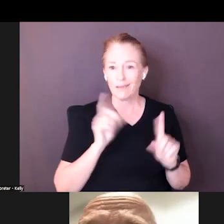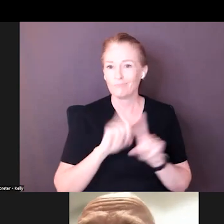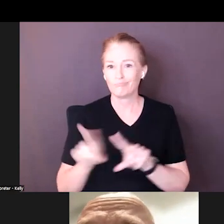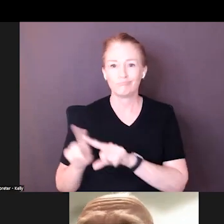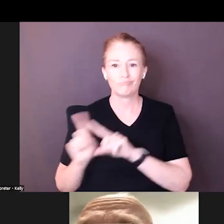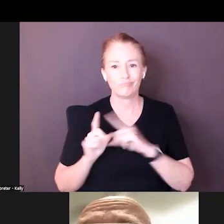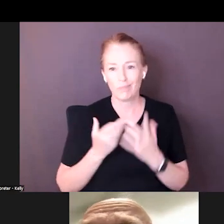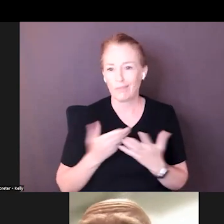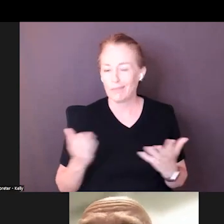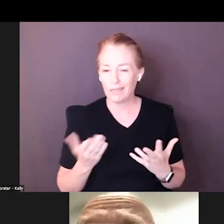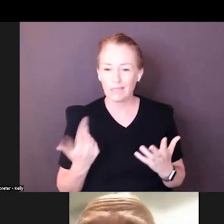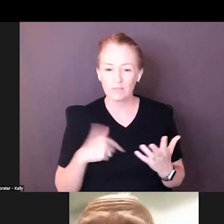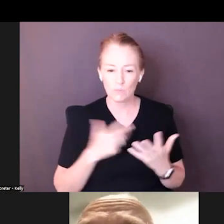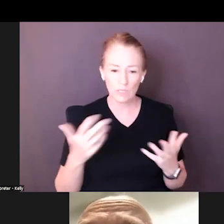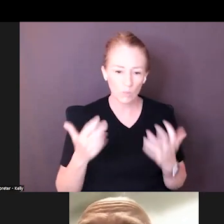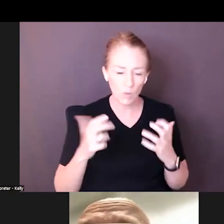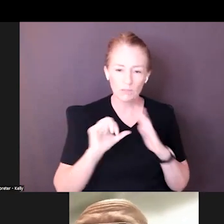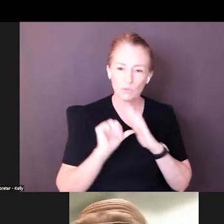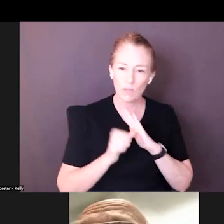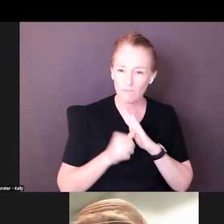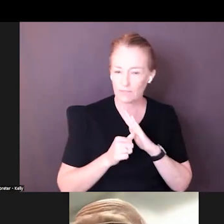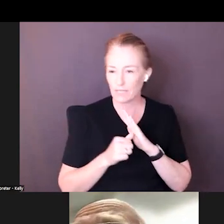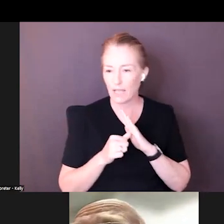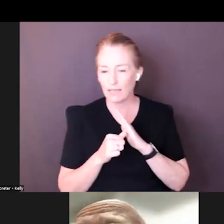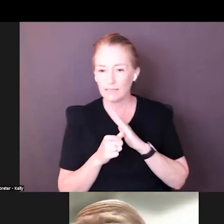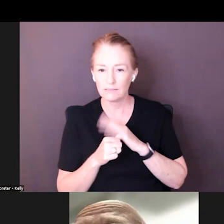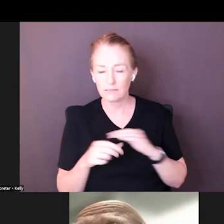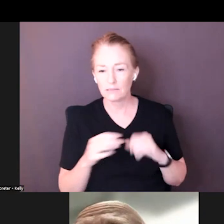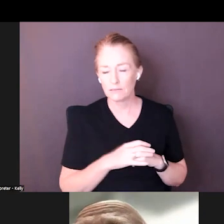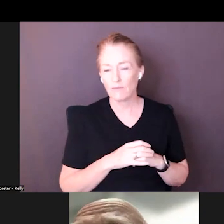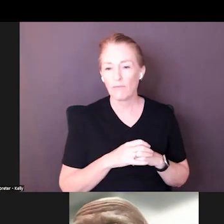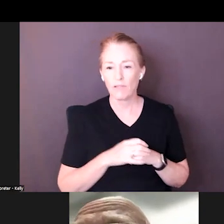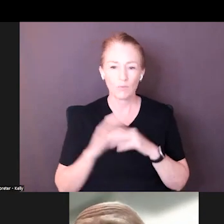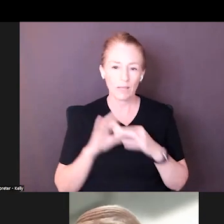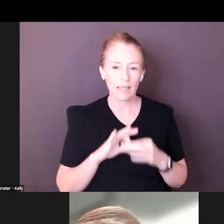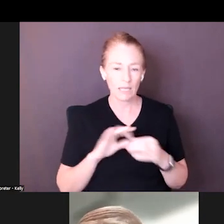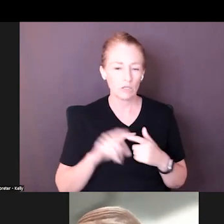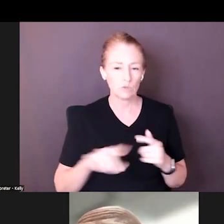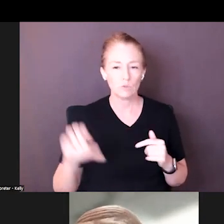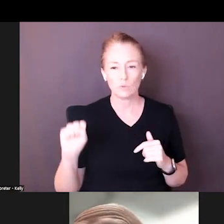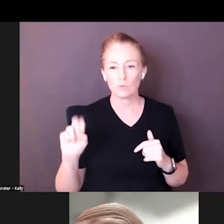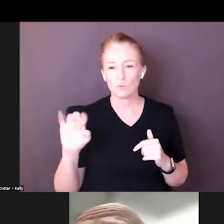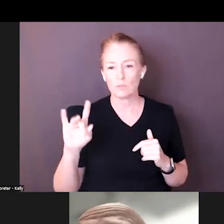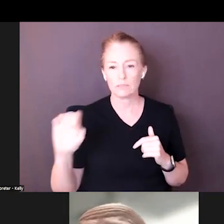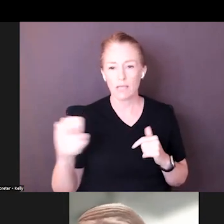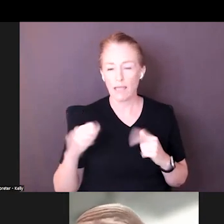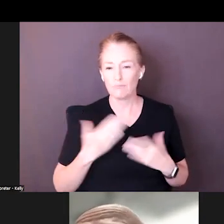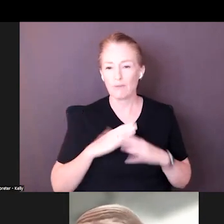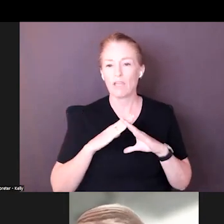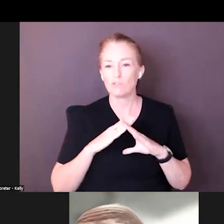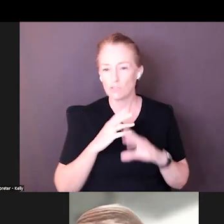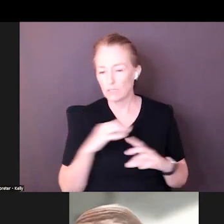just like to emphasize in terms of its focus on suicide prevention and crisis